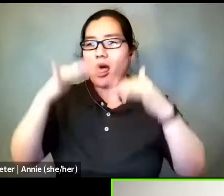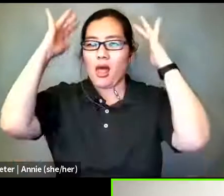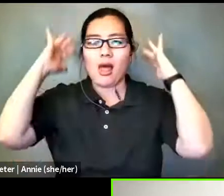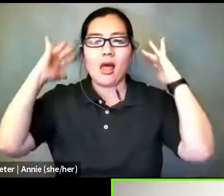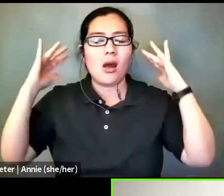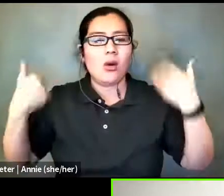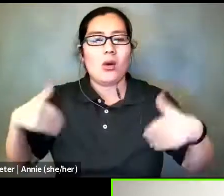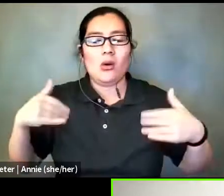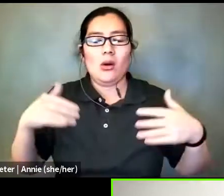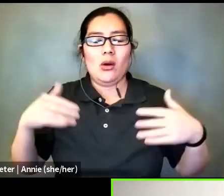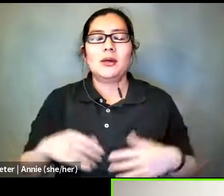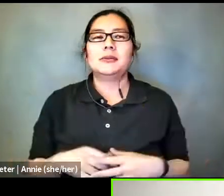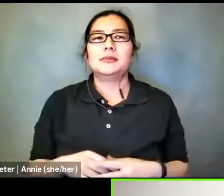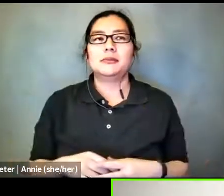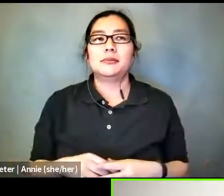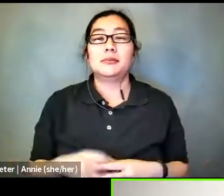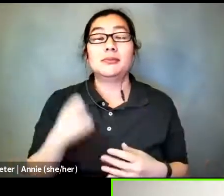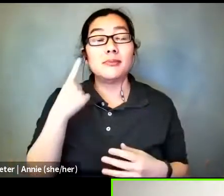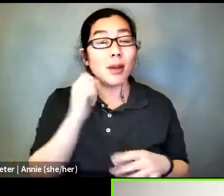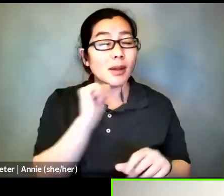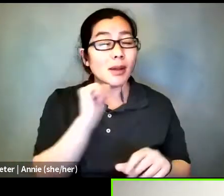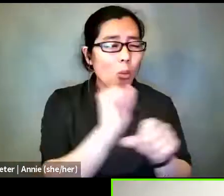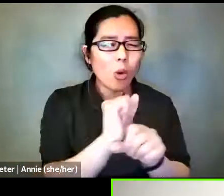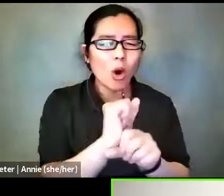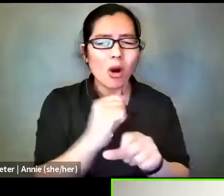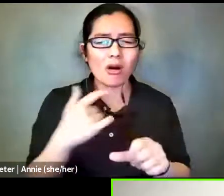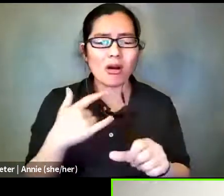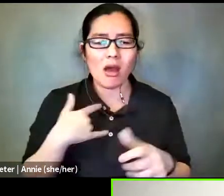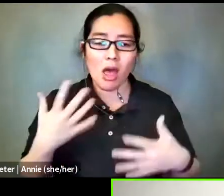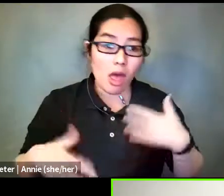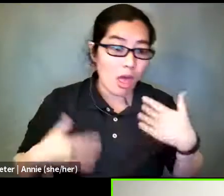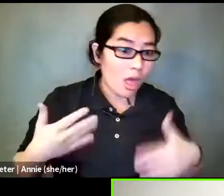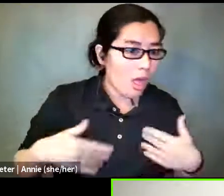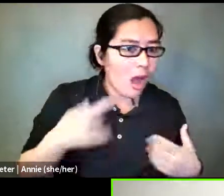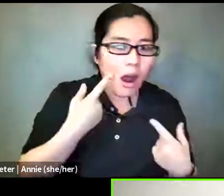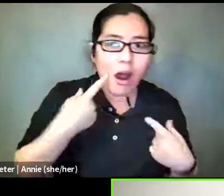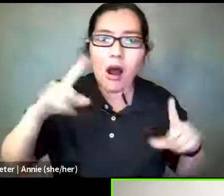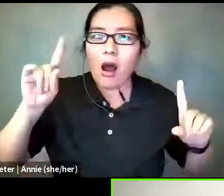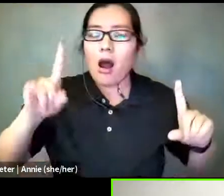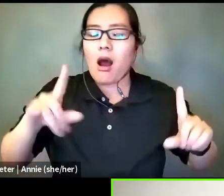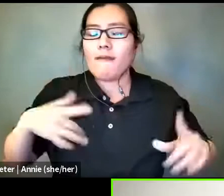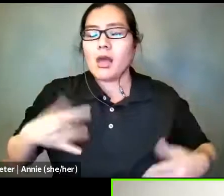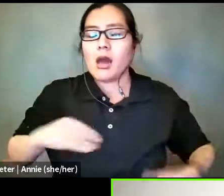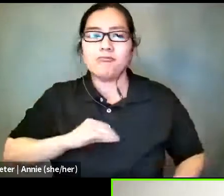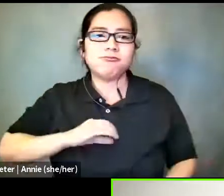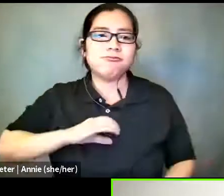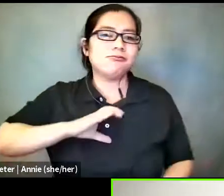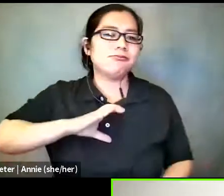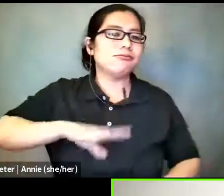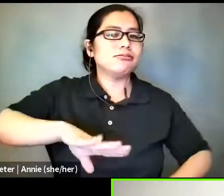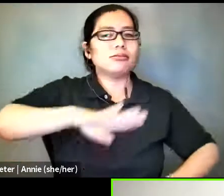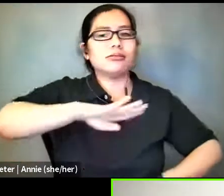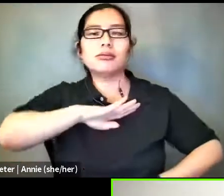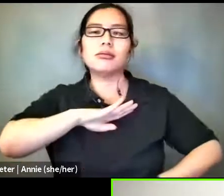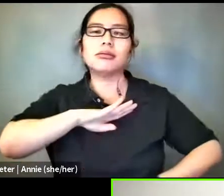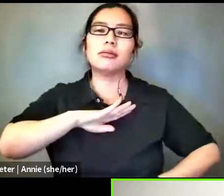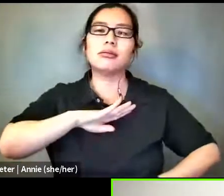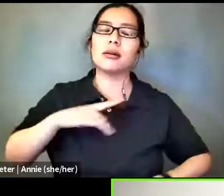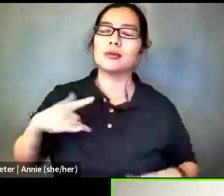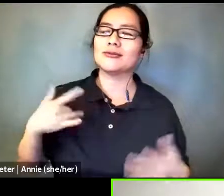the kind of work that is so ultimately fulfilling and allows you to really to grow as a